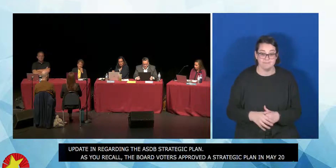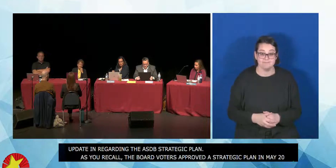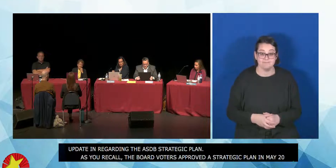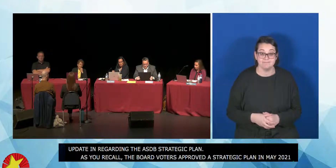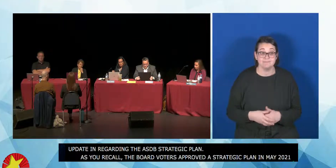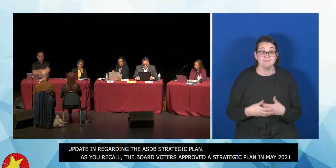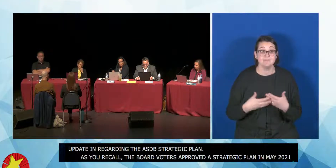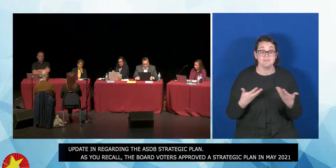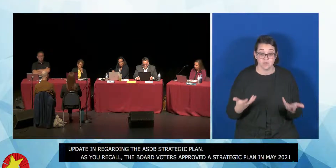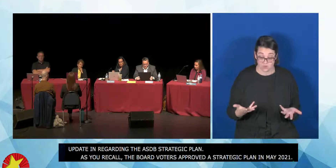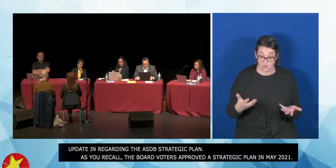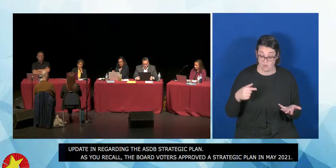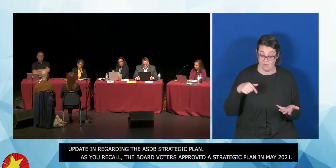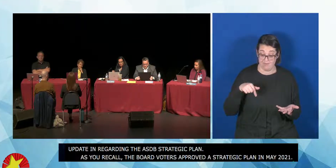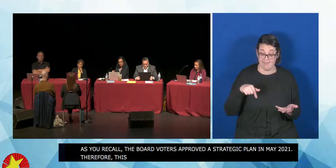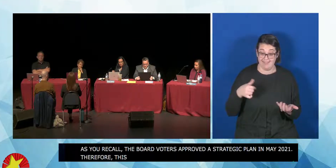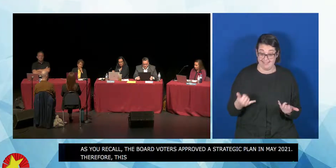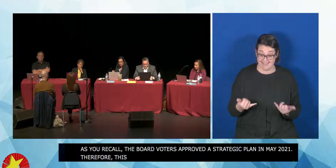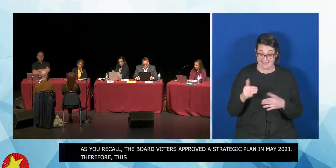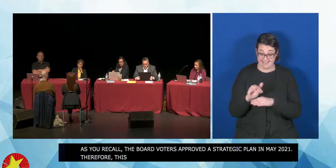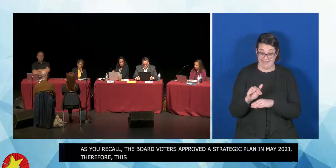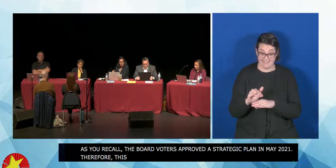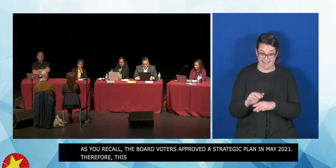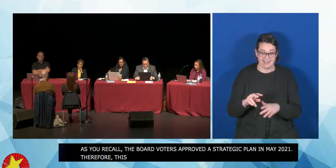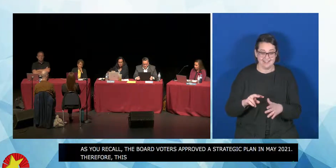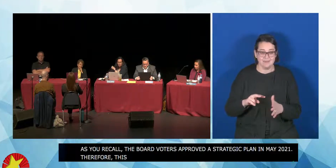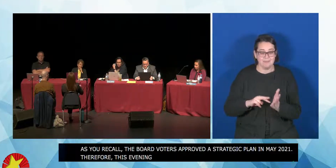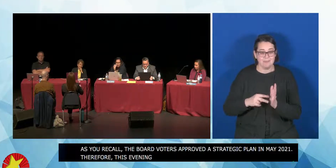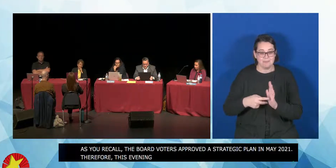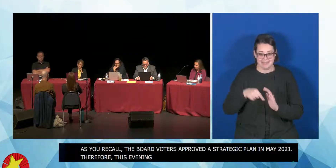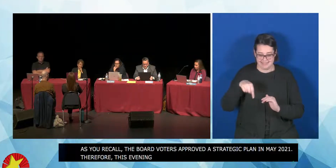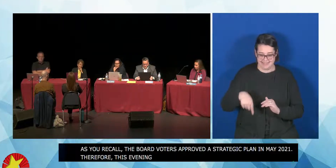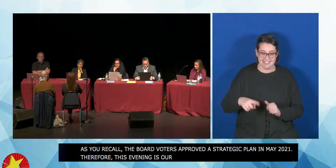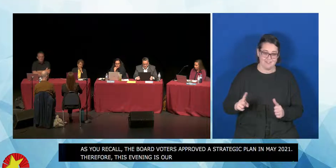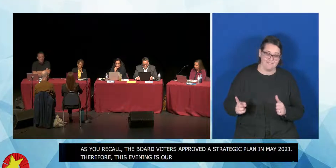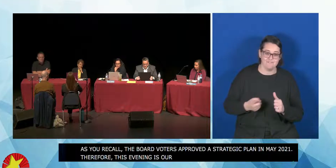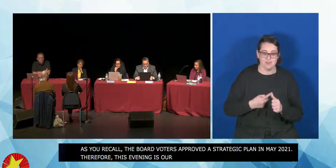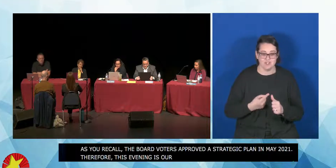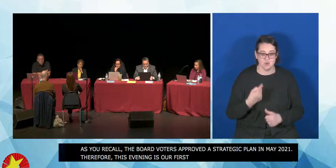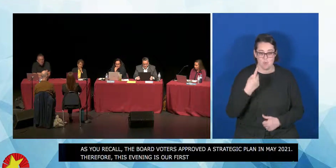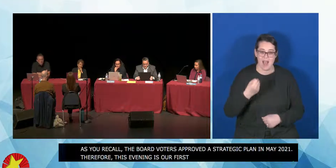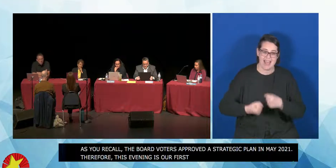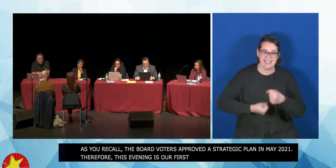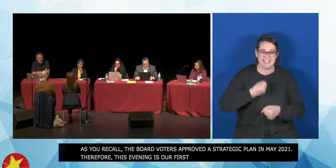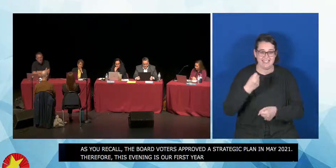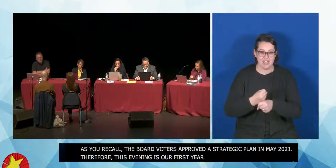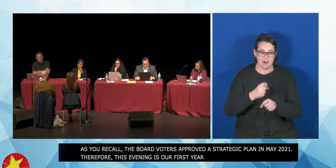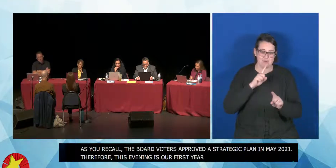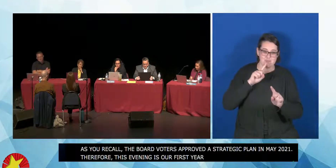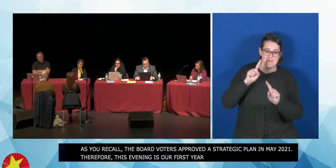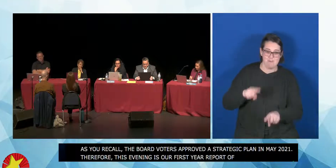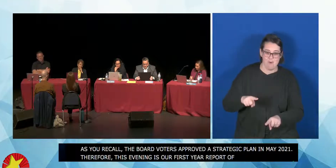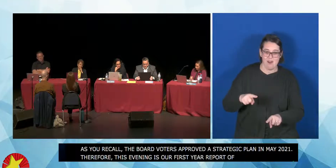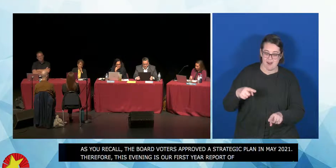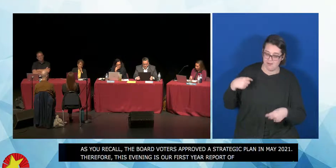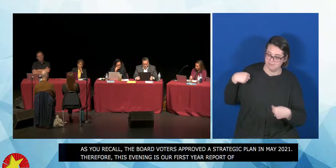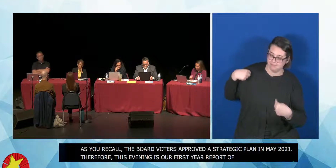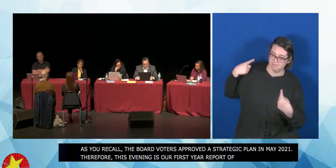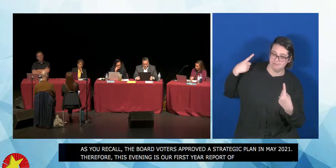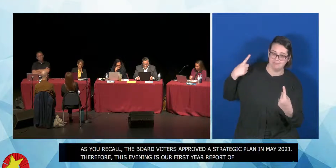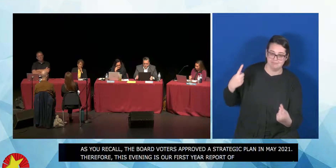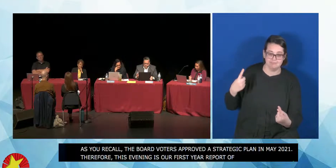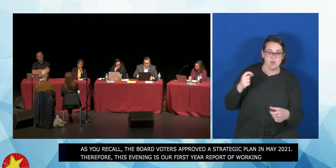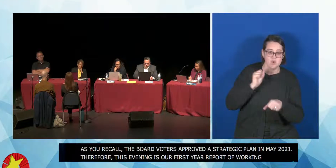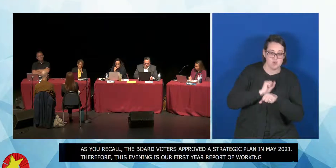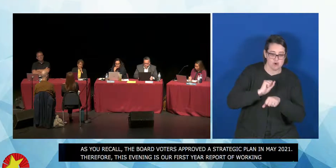Therefore, this evening is our first year report of working with and reporting